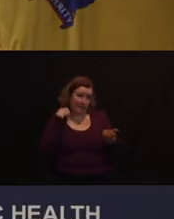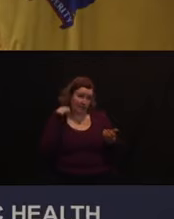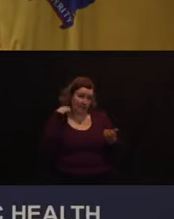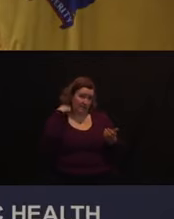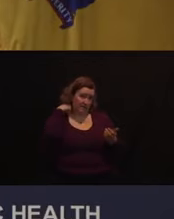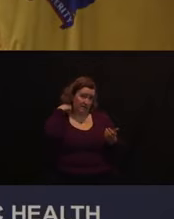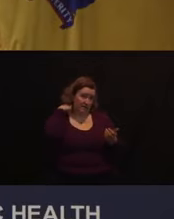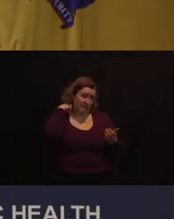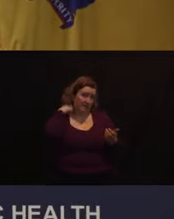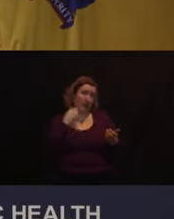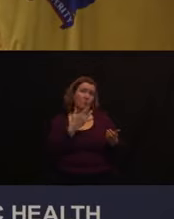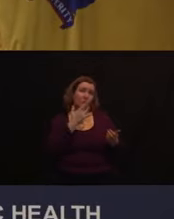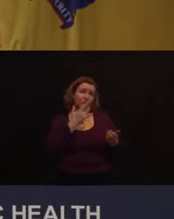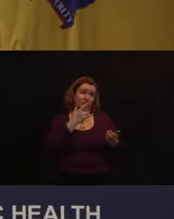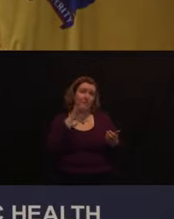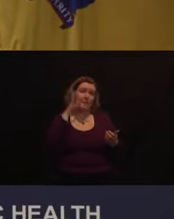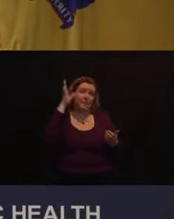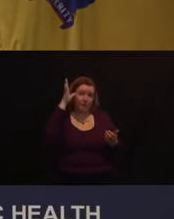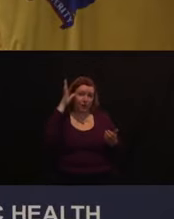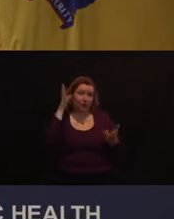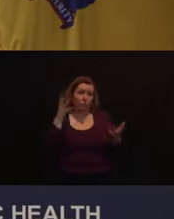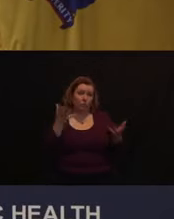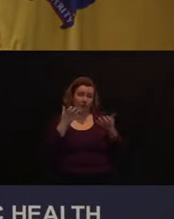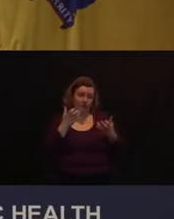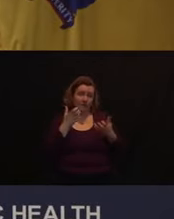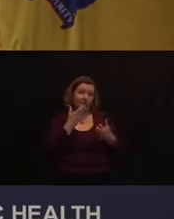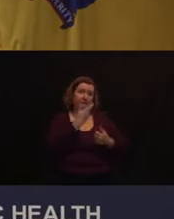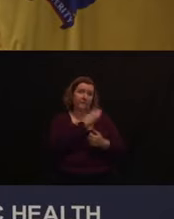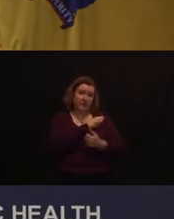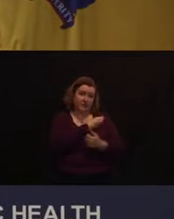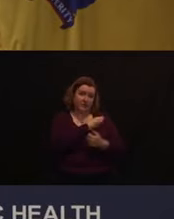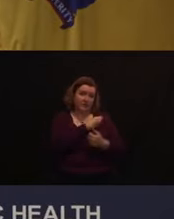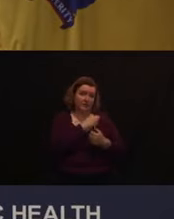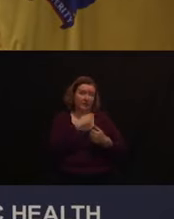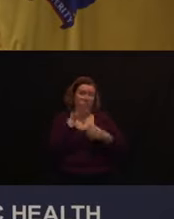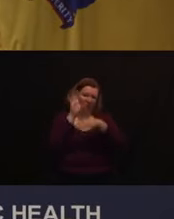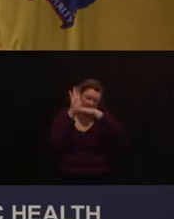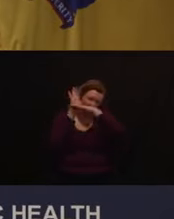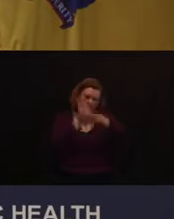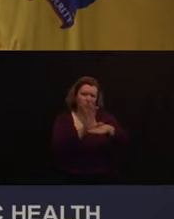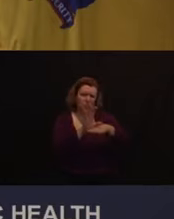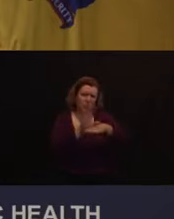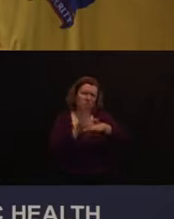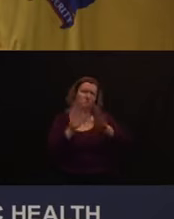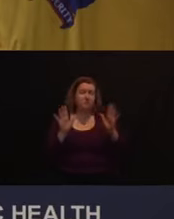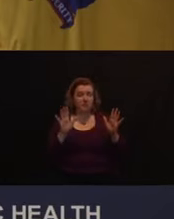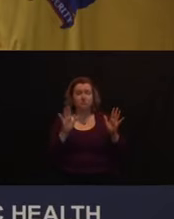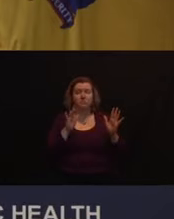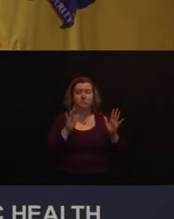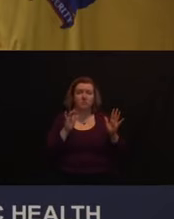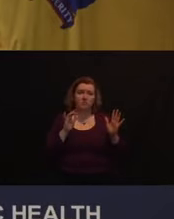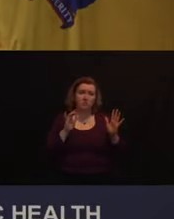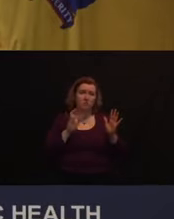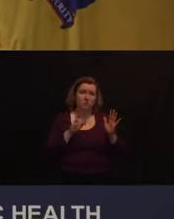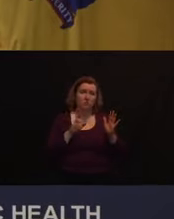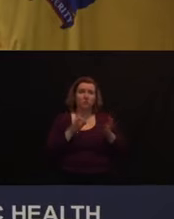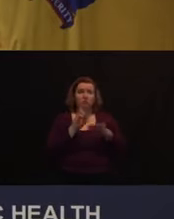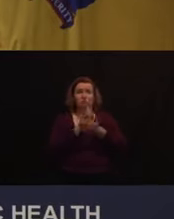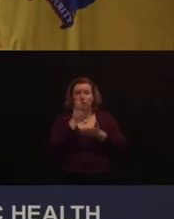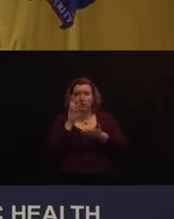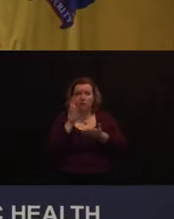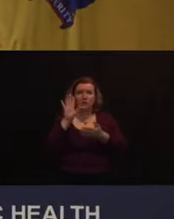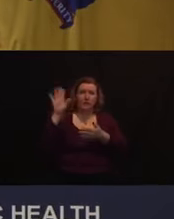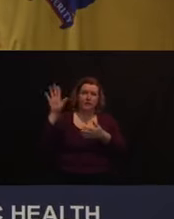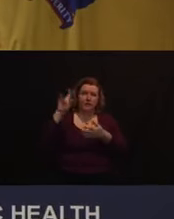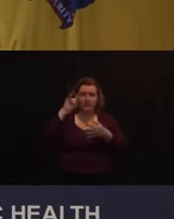this vaccine of their own free will. I really continue to believe that. And that's not to say that I think Rutgers is wrong to do what they've done. My